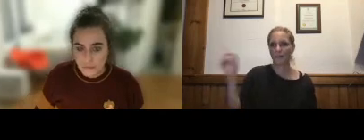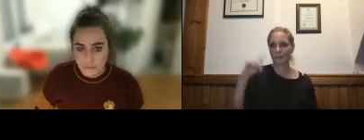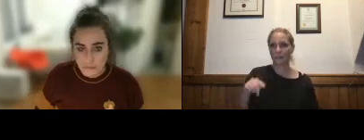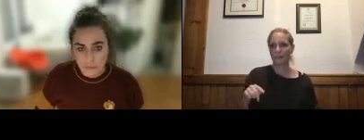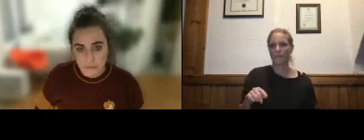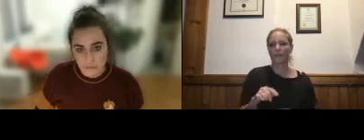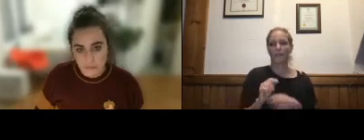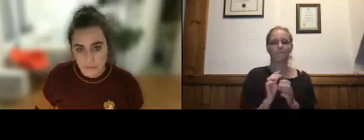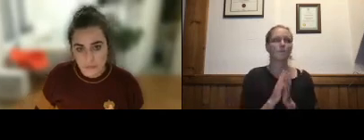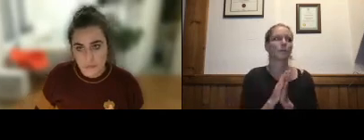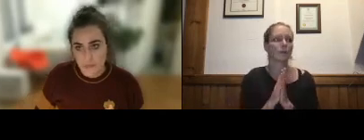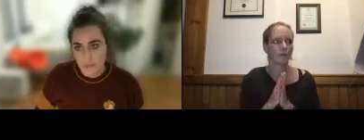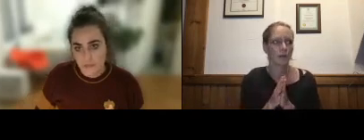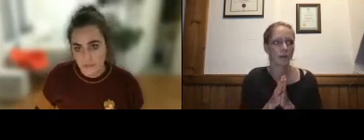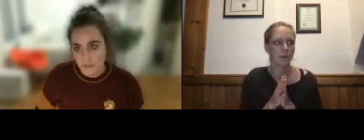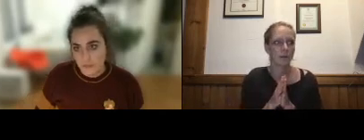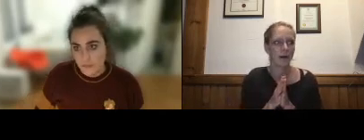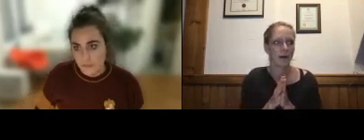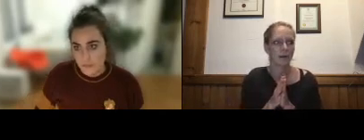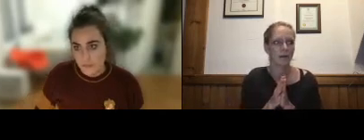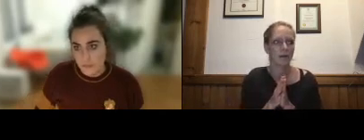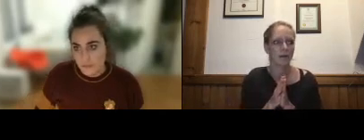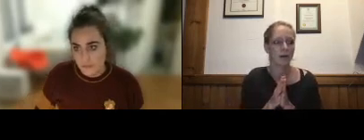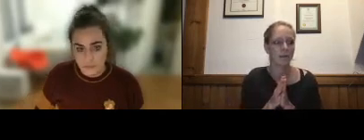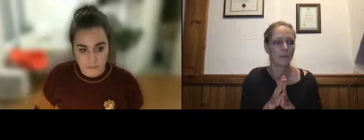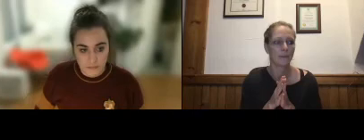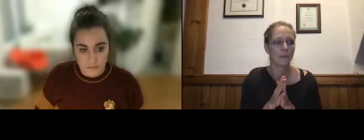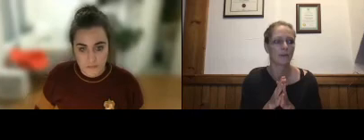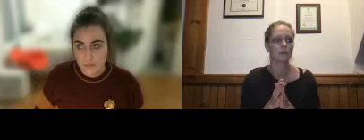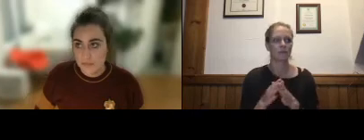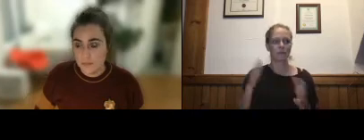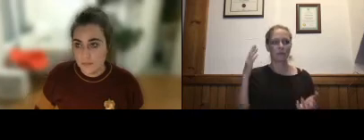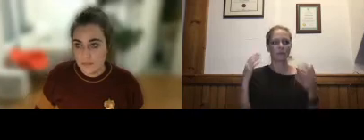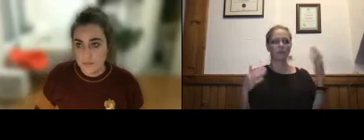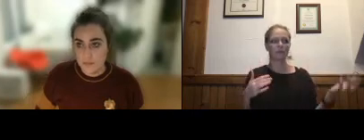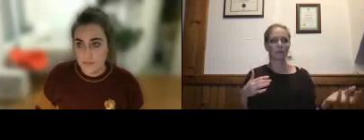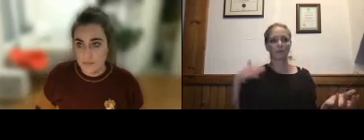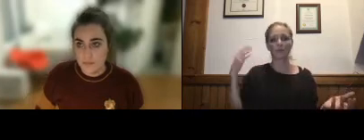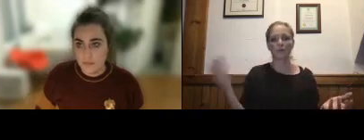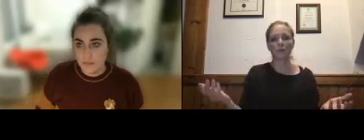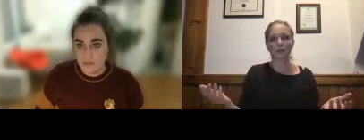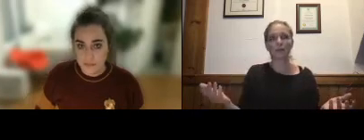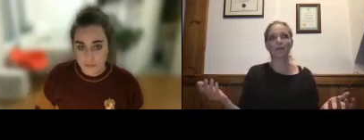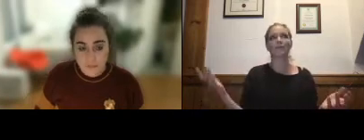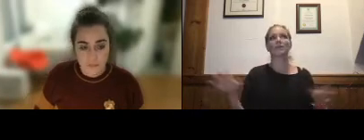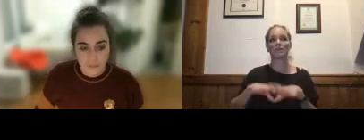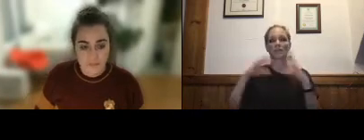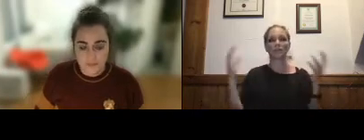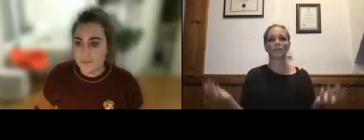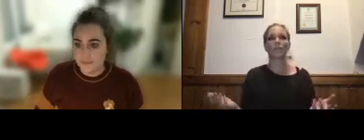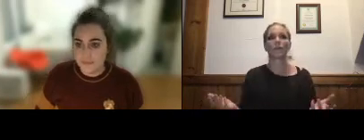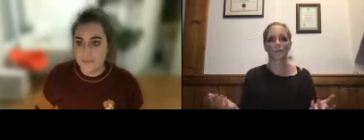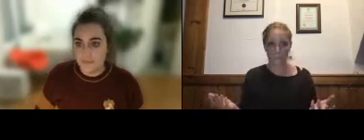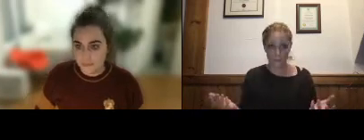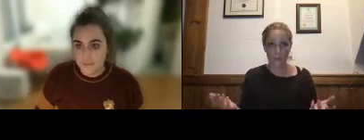think that might have been when we were talking about how, some people get symptoms early and late in life, and that study